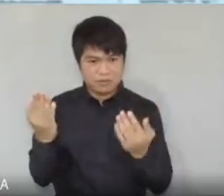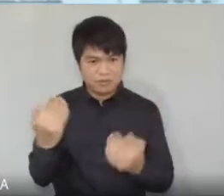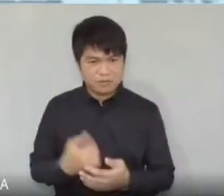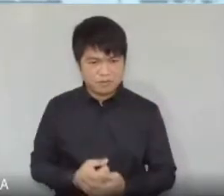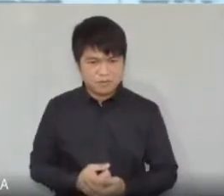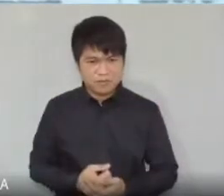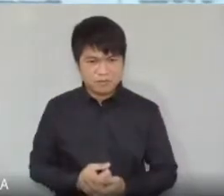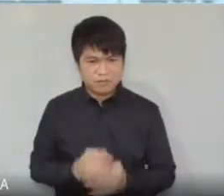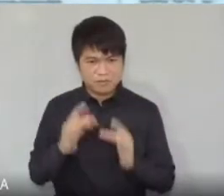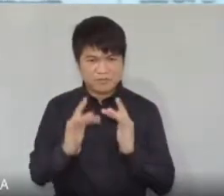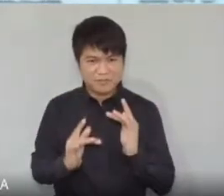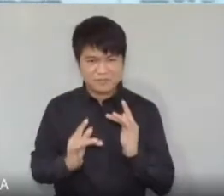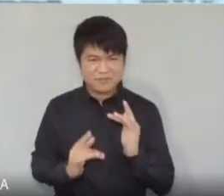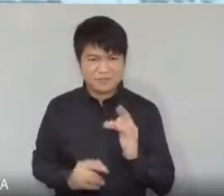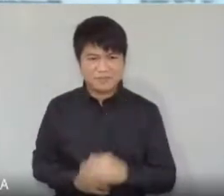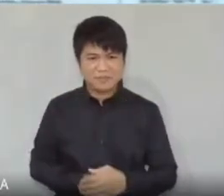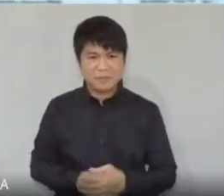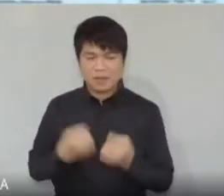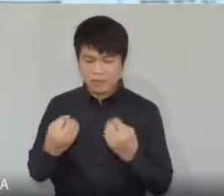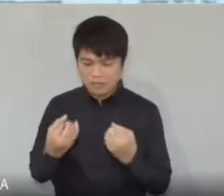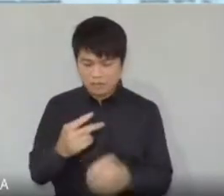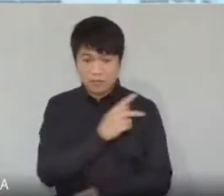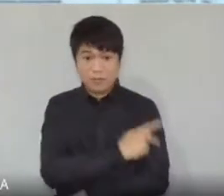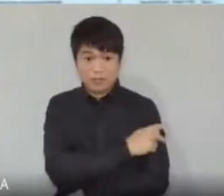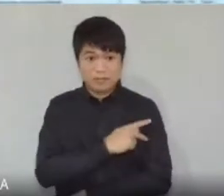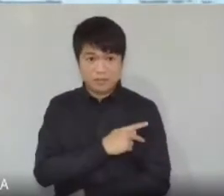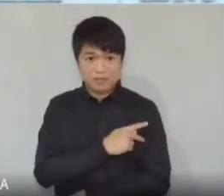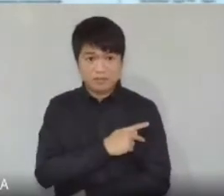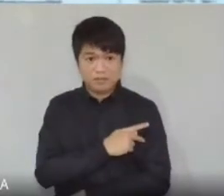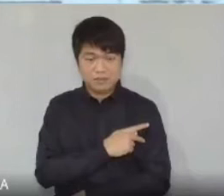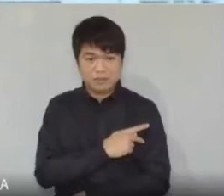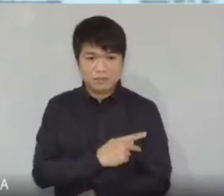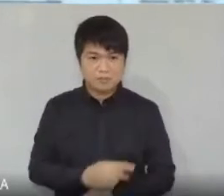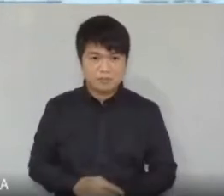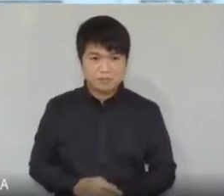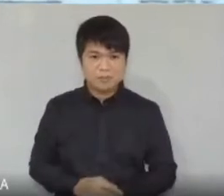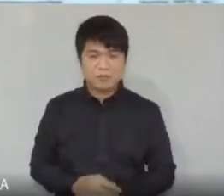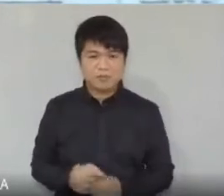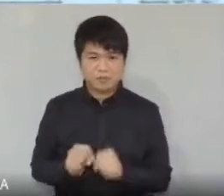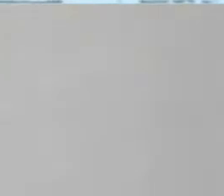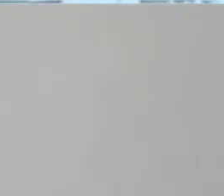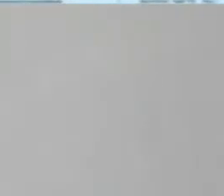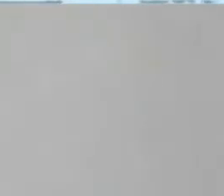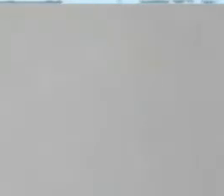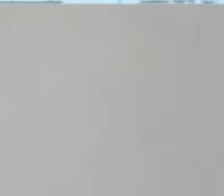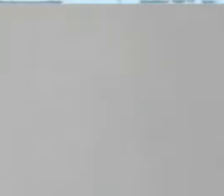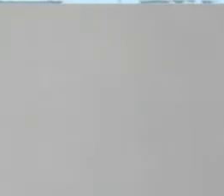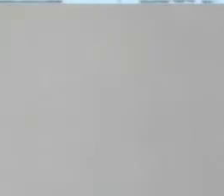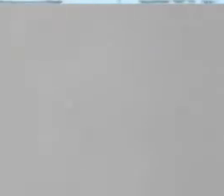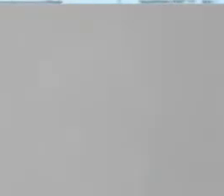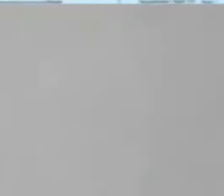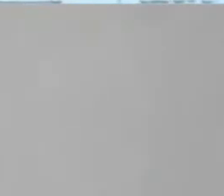it, so our physician had been adjusted, and telemedicine as shown by